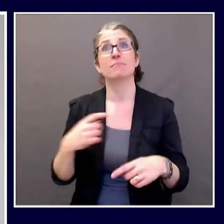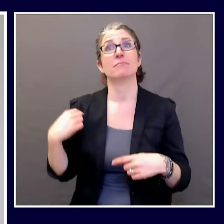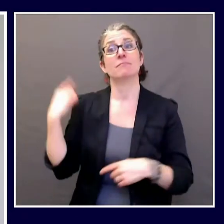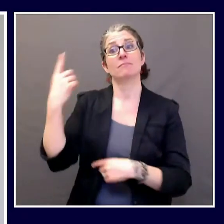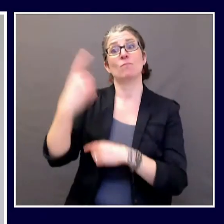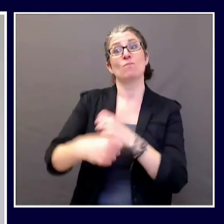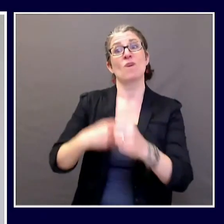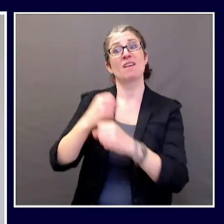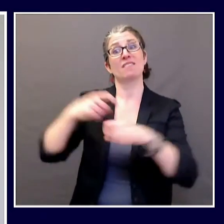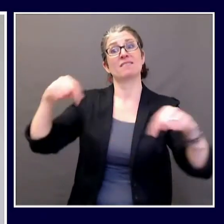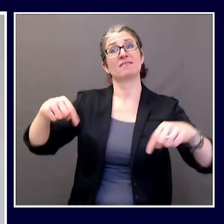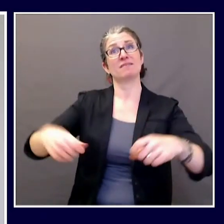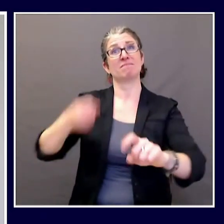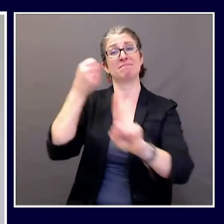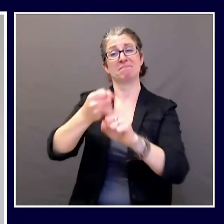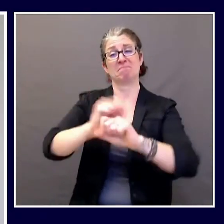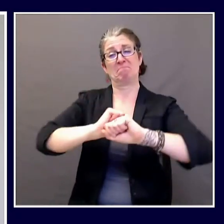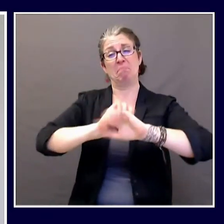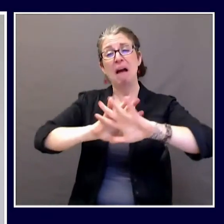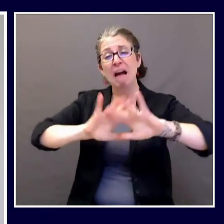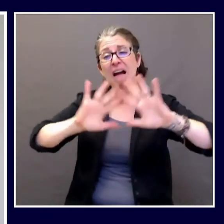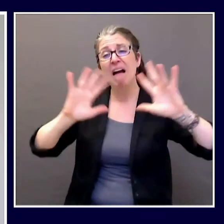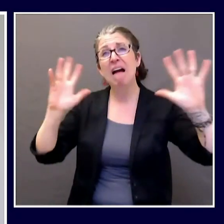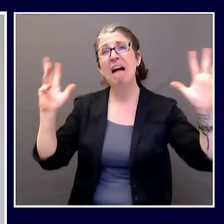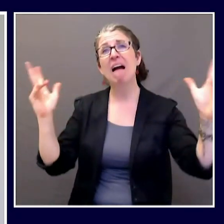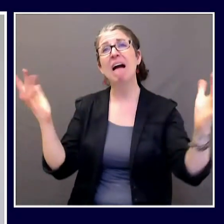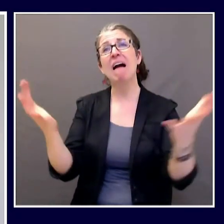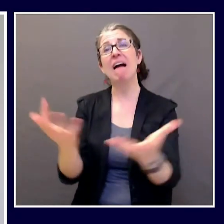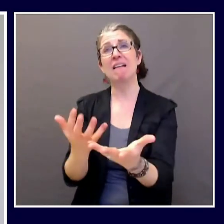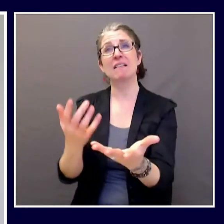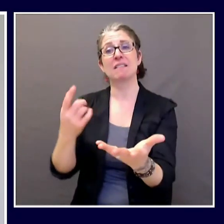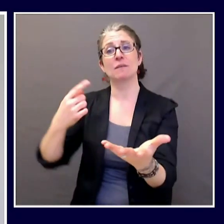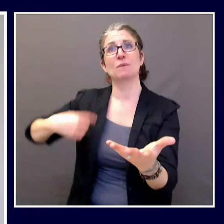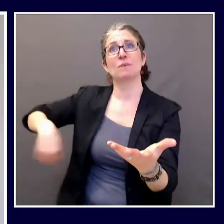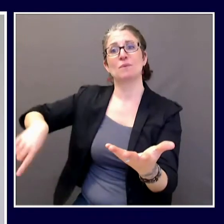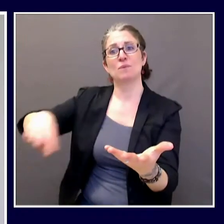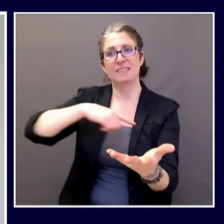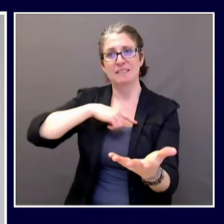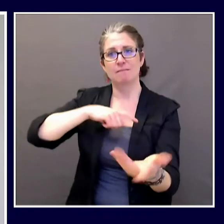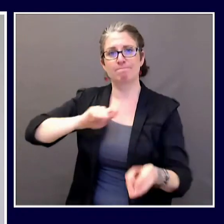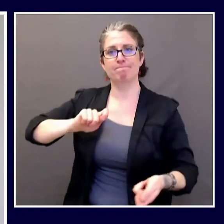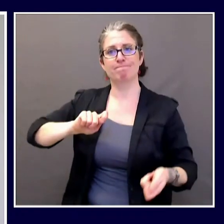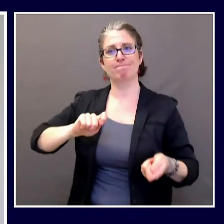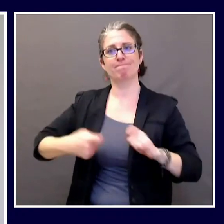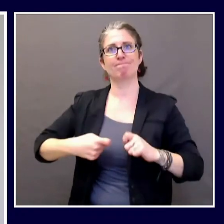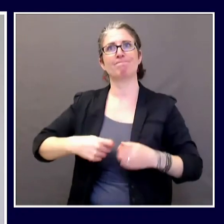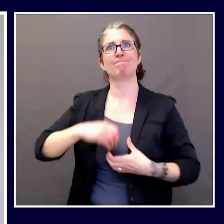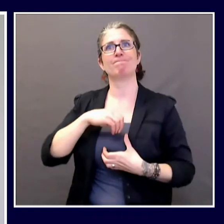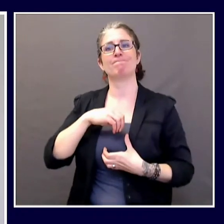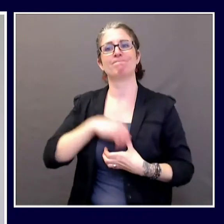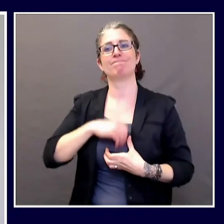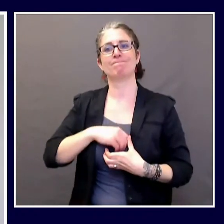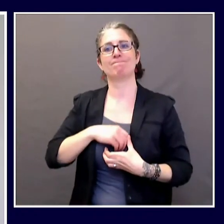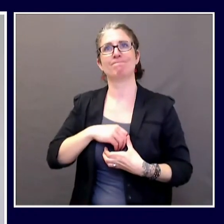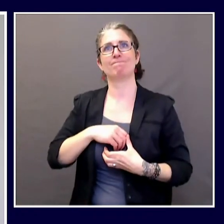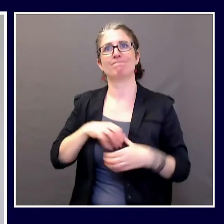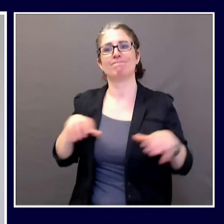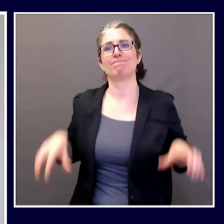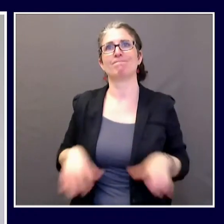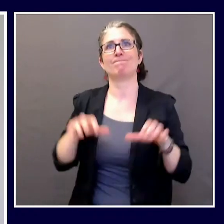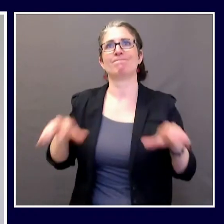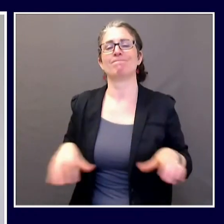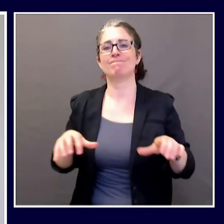have changed. But at the same time, how much some things have stayed the same. How much on one hand,